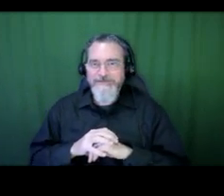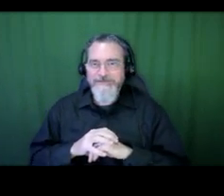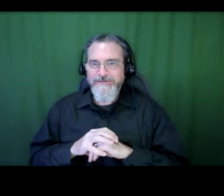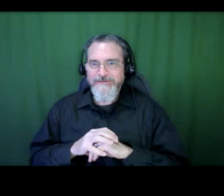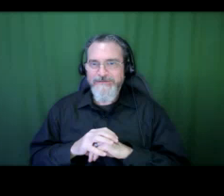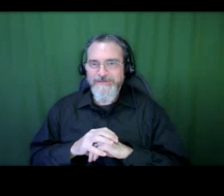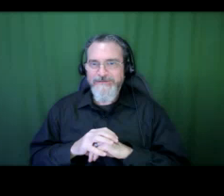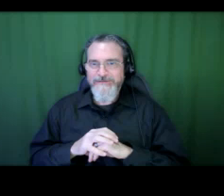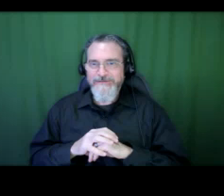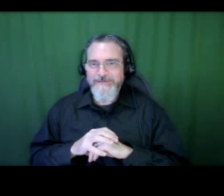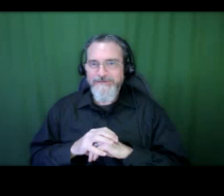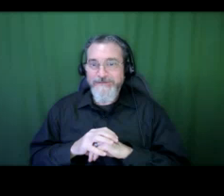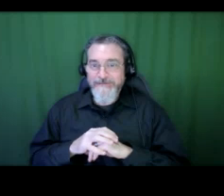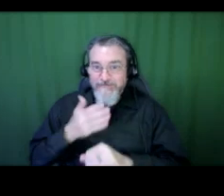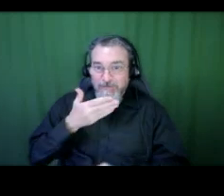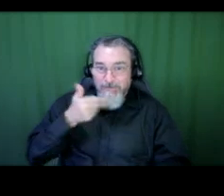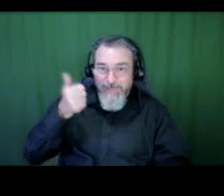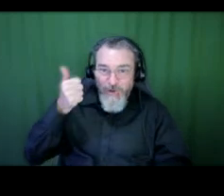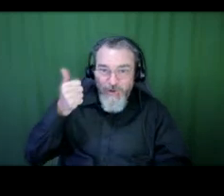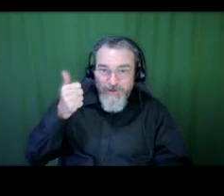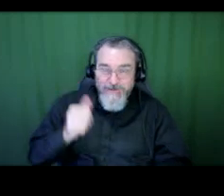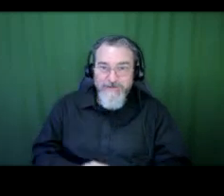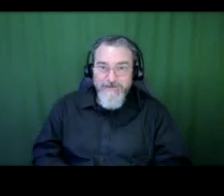better than you could with my headset?